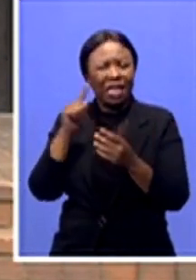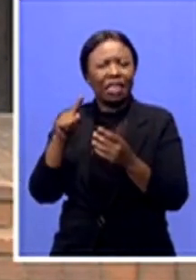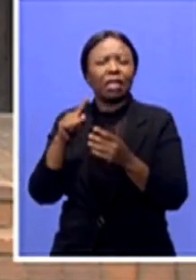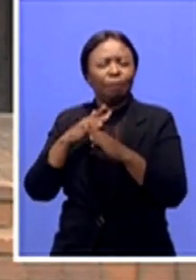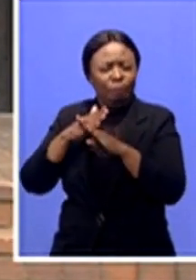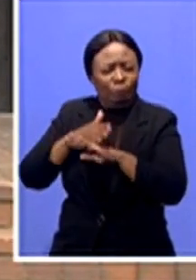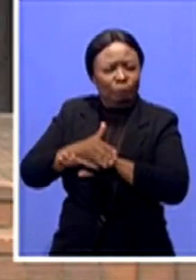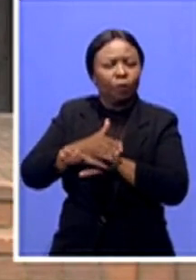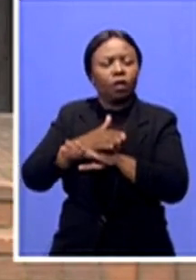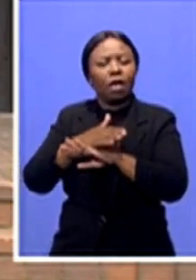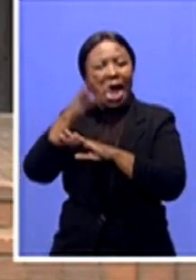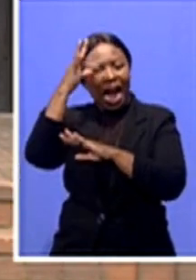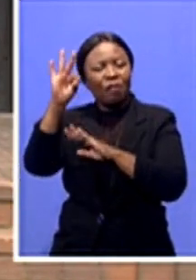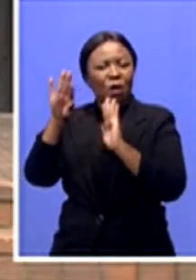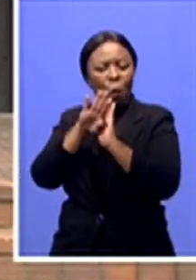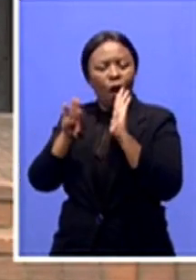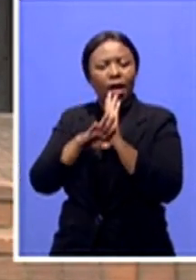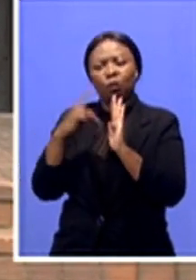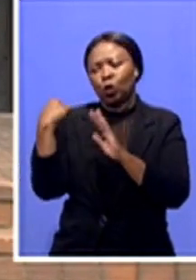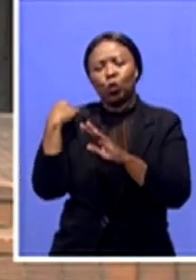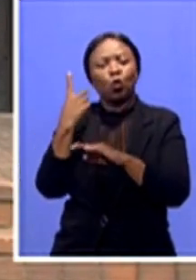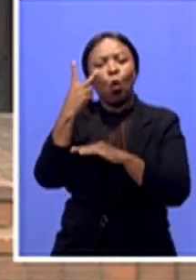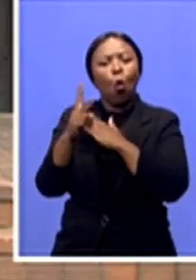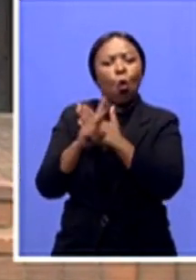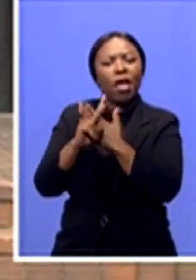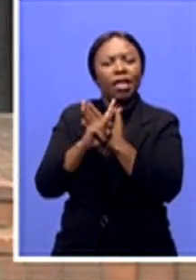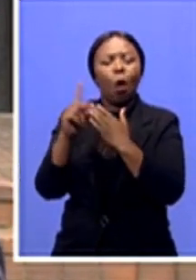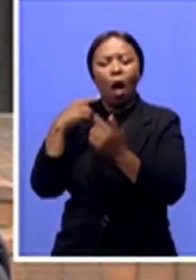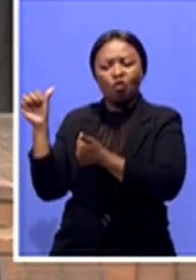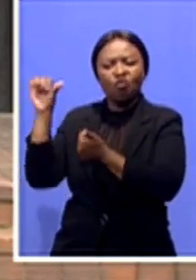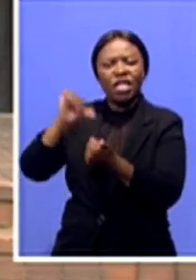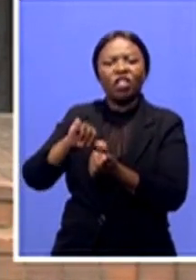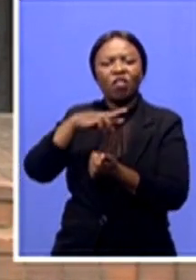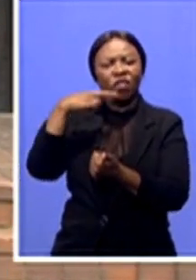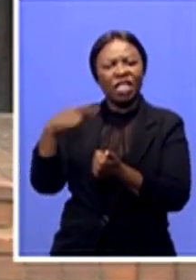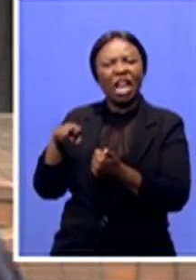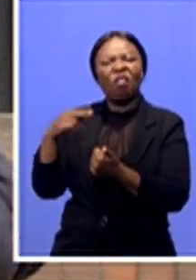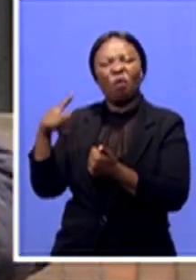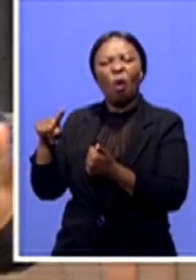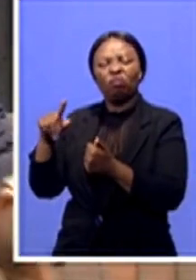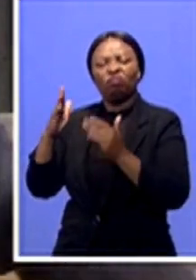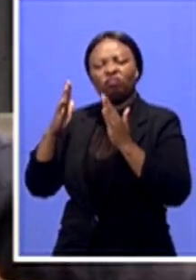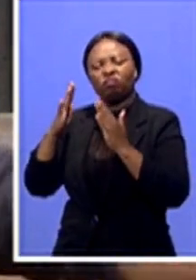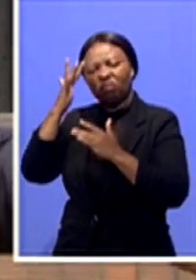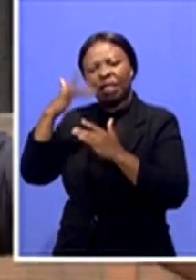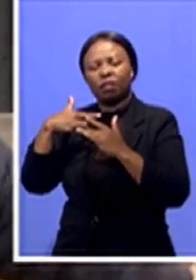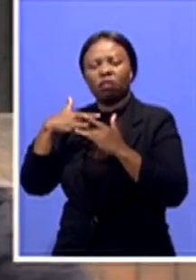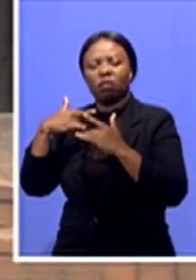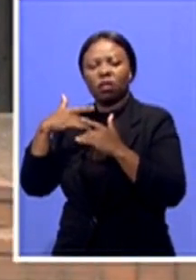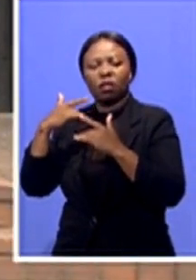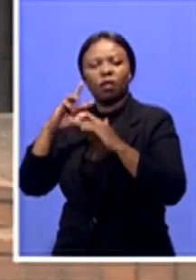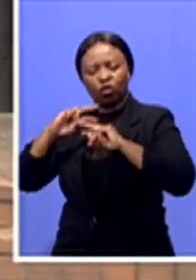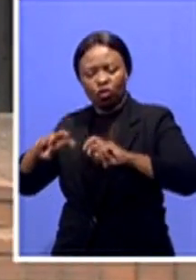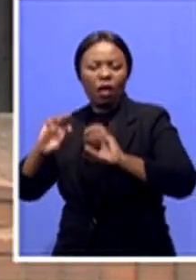weeks since his return from Russia from seeking medical attention. But it seems as if the ANC has put its own